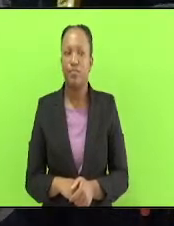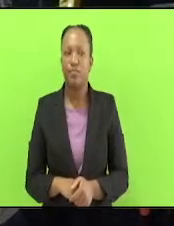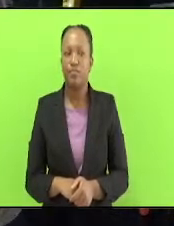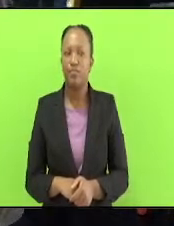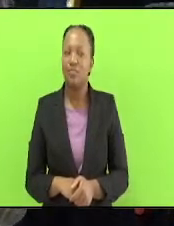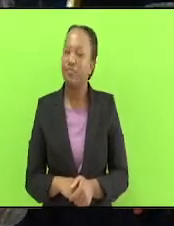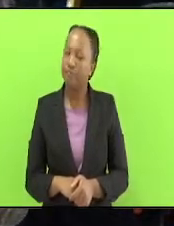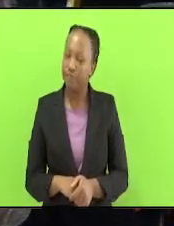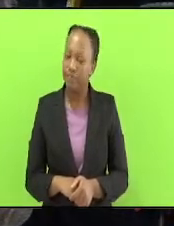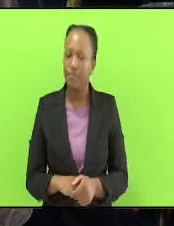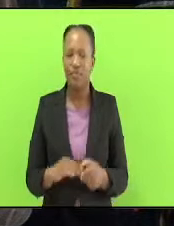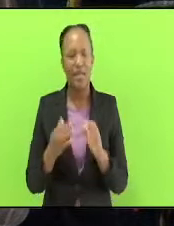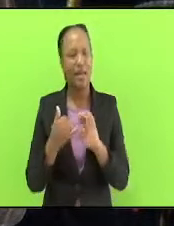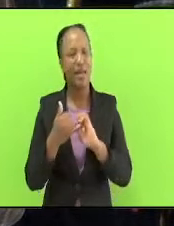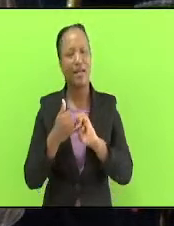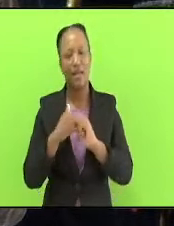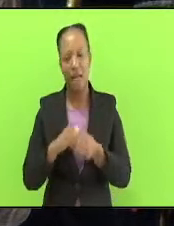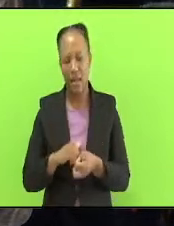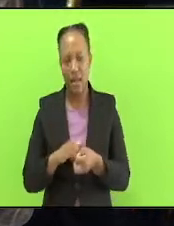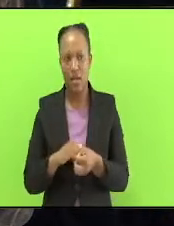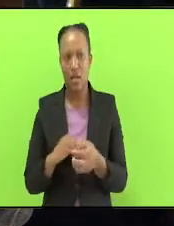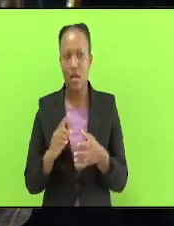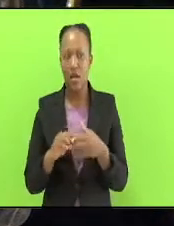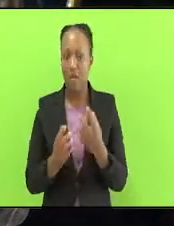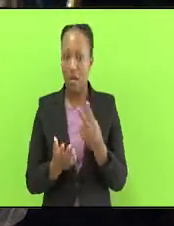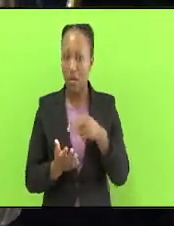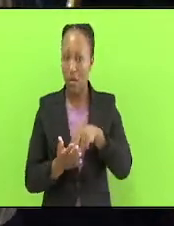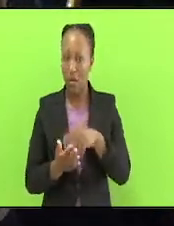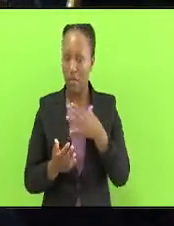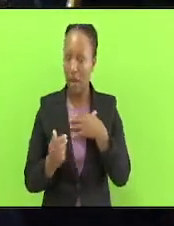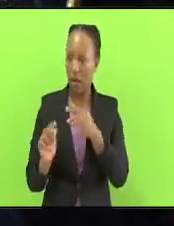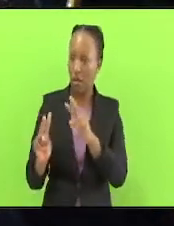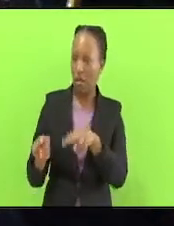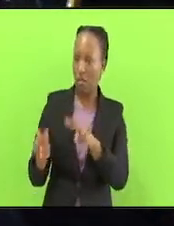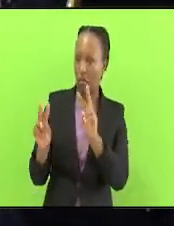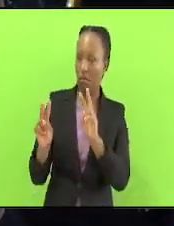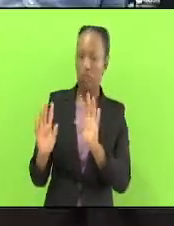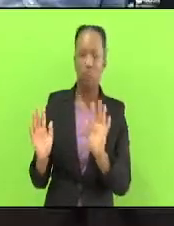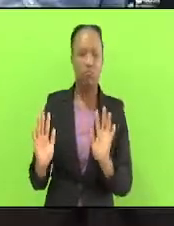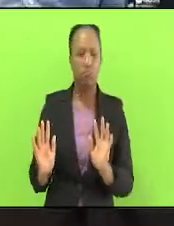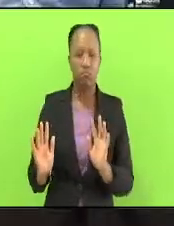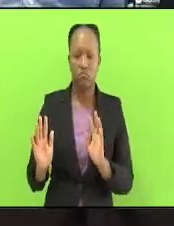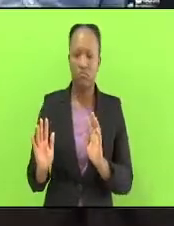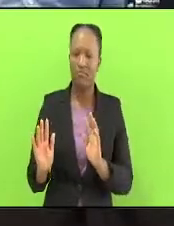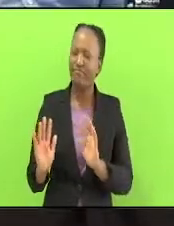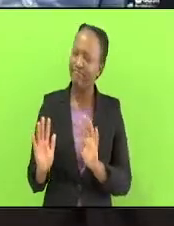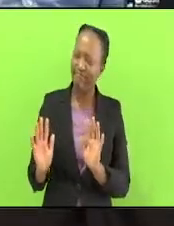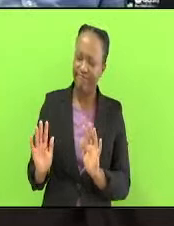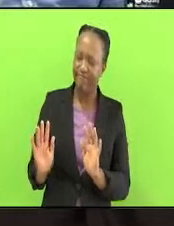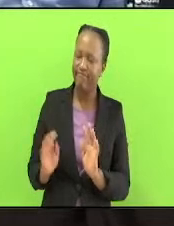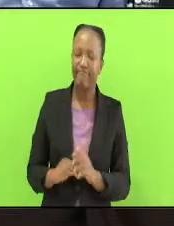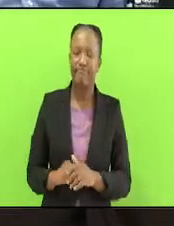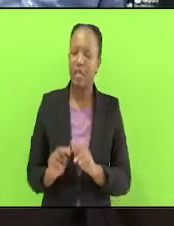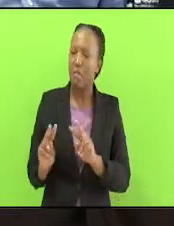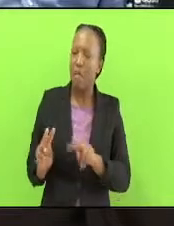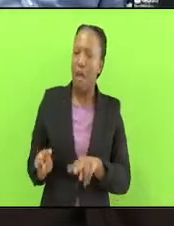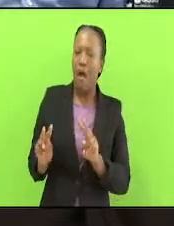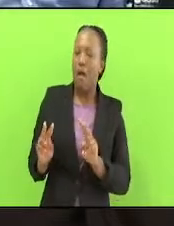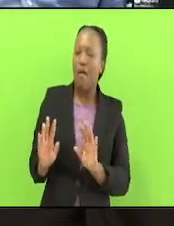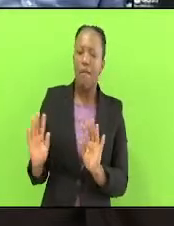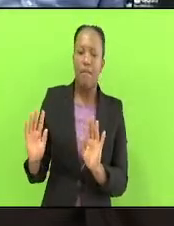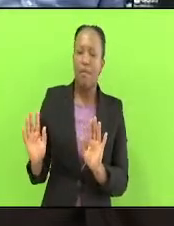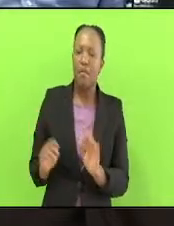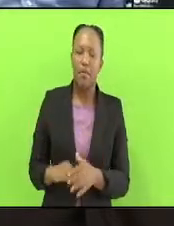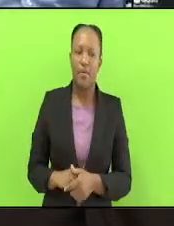a leka bagolo ha se ga ke eme fa ke a lenyenyefatsa We- kgotsa ke a lenyatsa. We are trying all